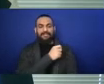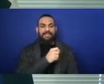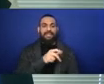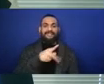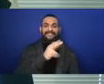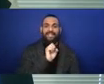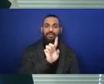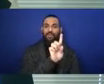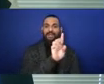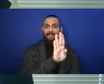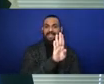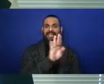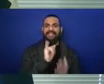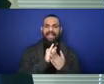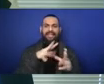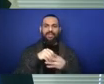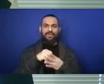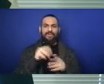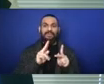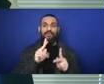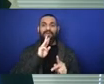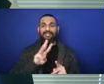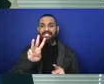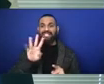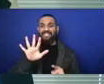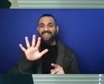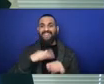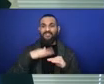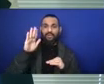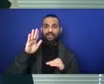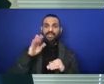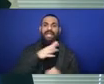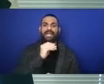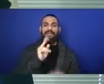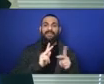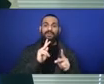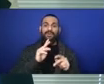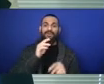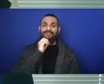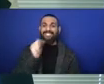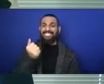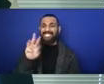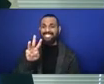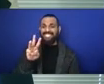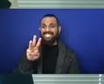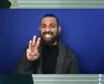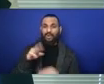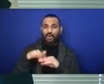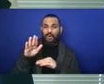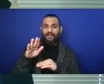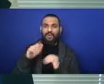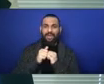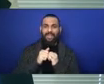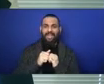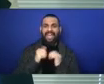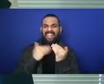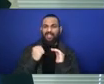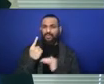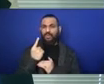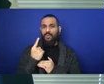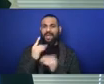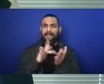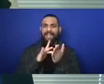include people 65 and older and people 16 years and older with at least one chronic medical condition that puts